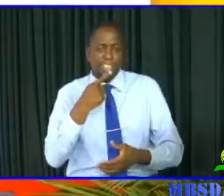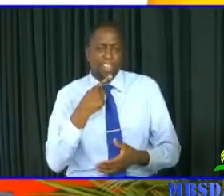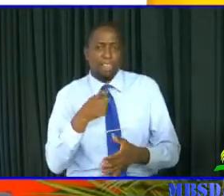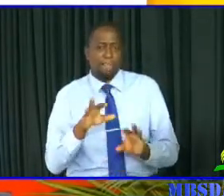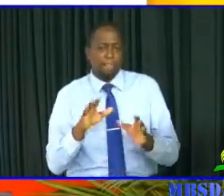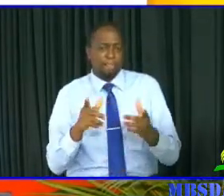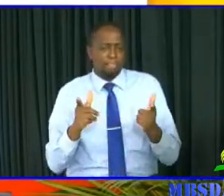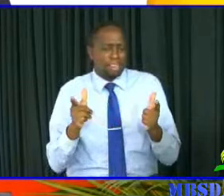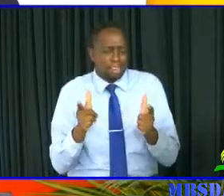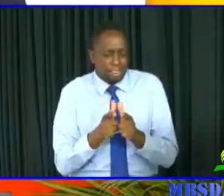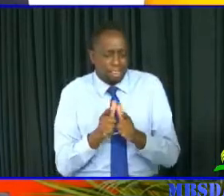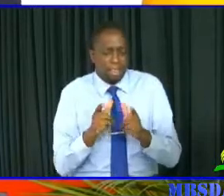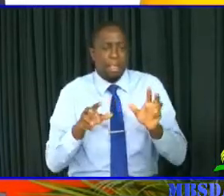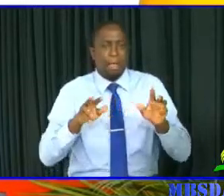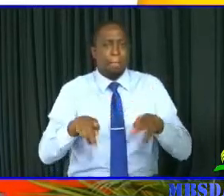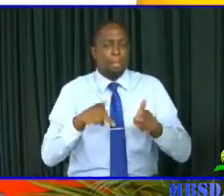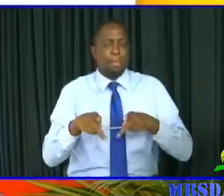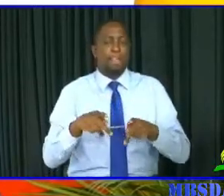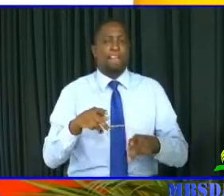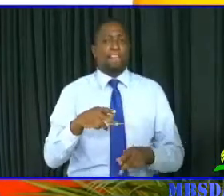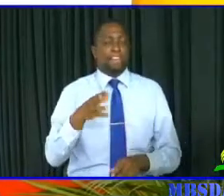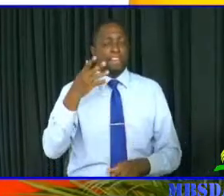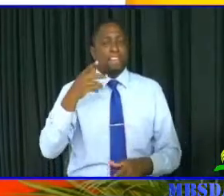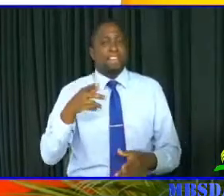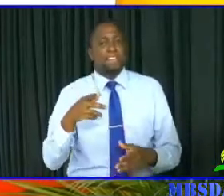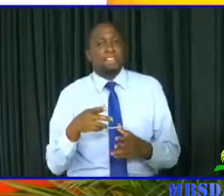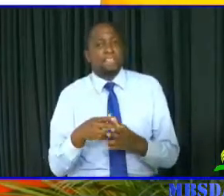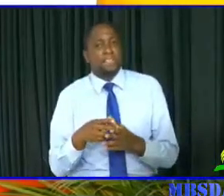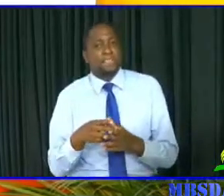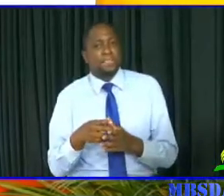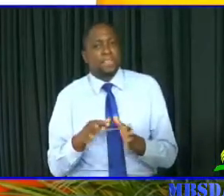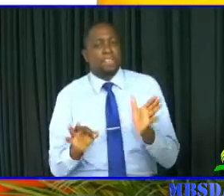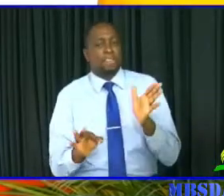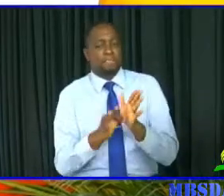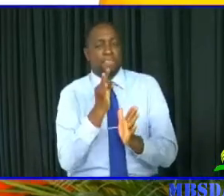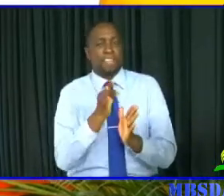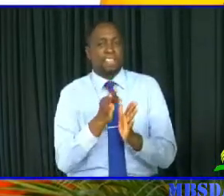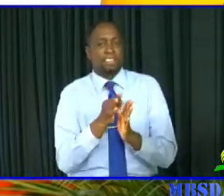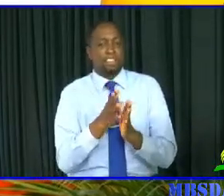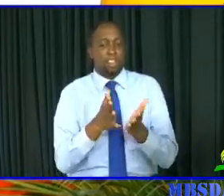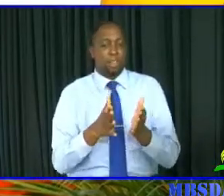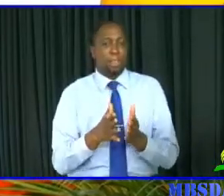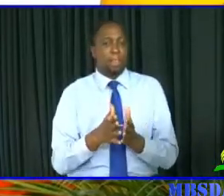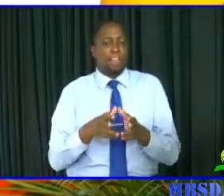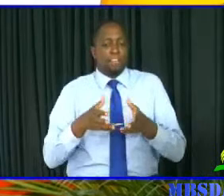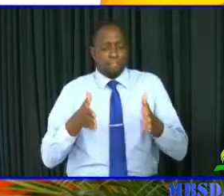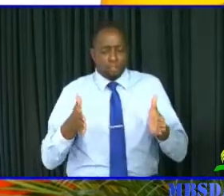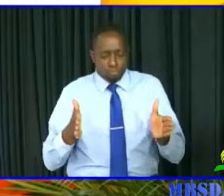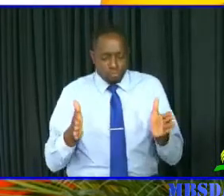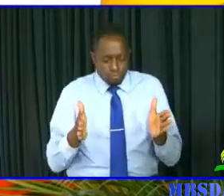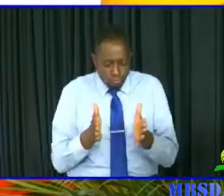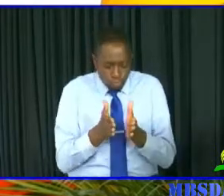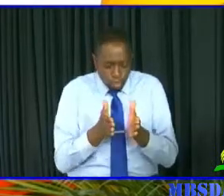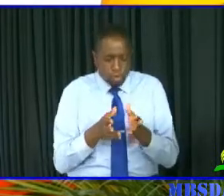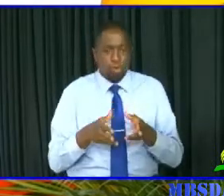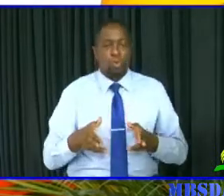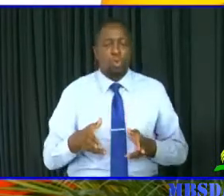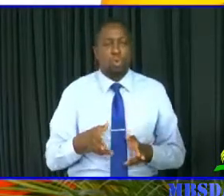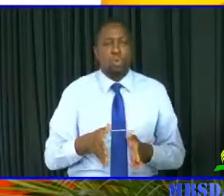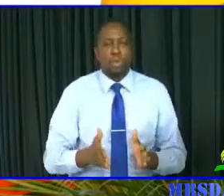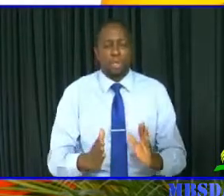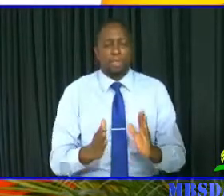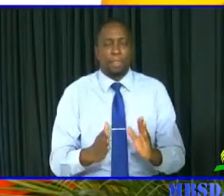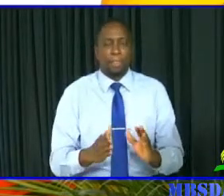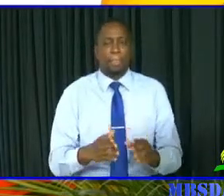head down the broad road. It is not that all could not enter, but some do not even care